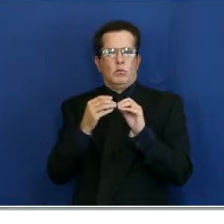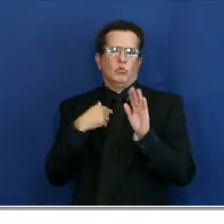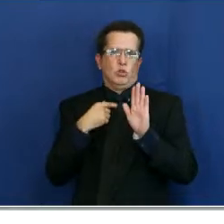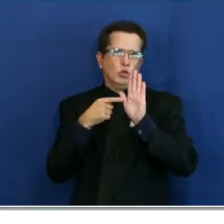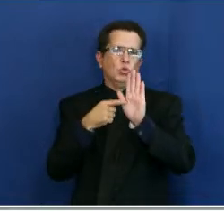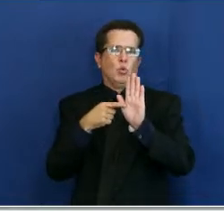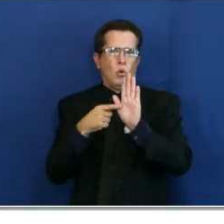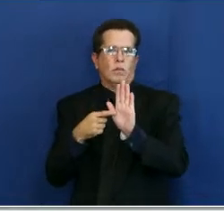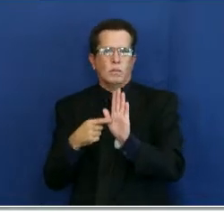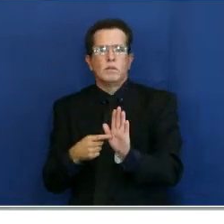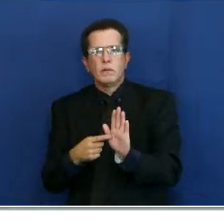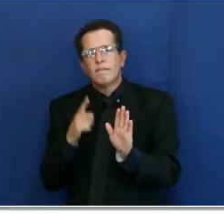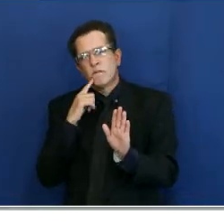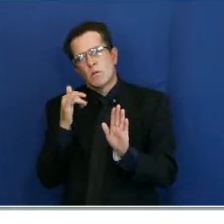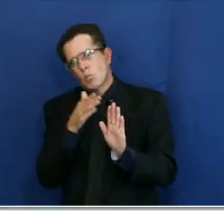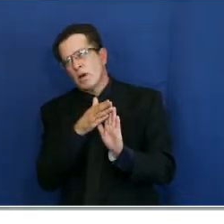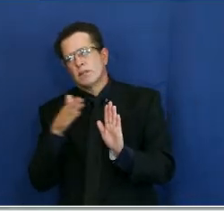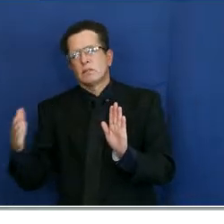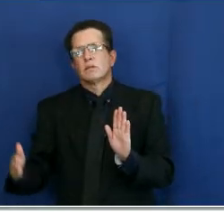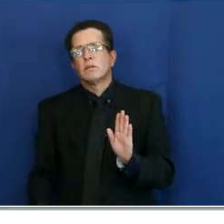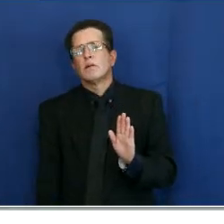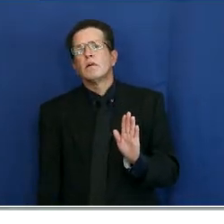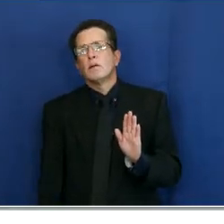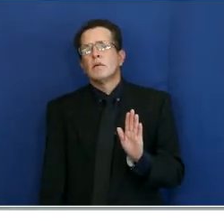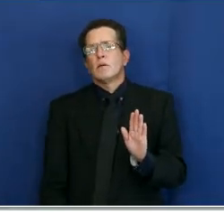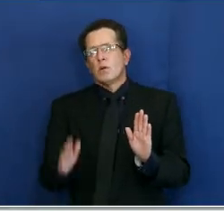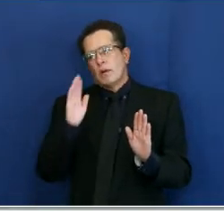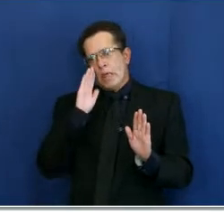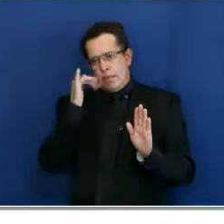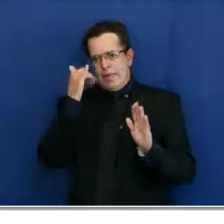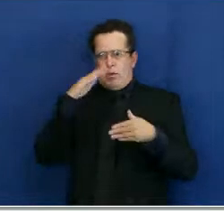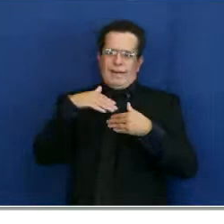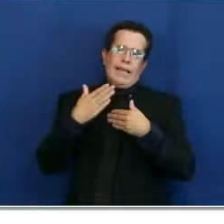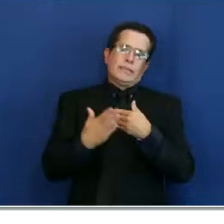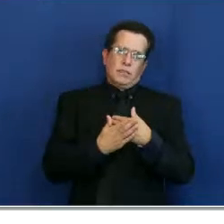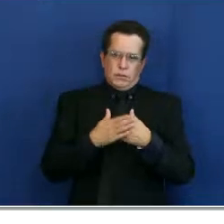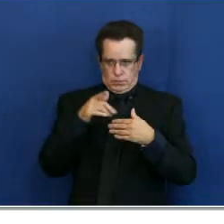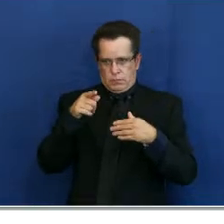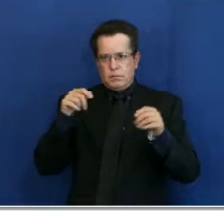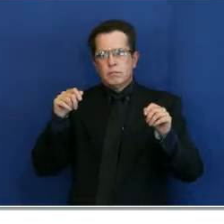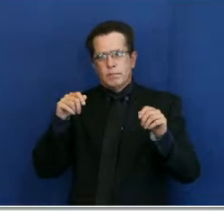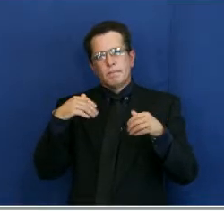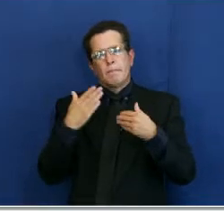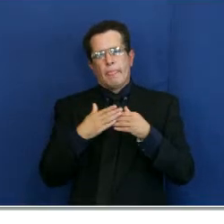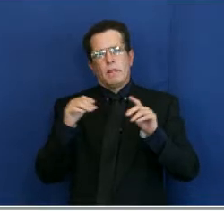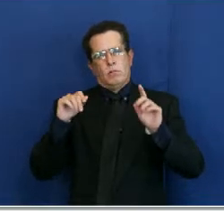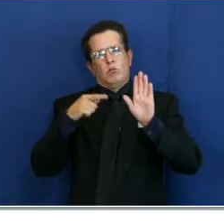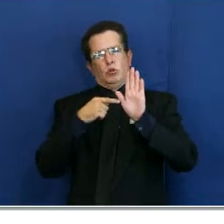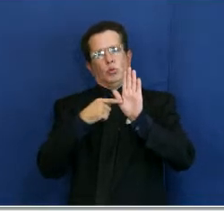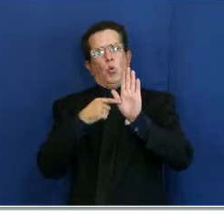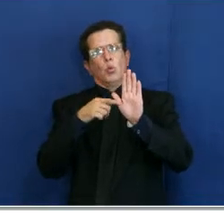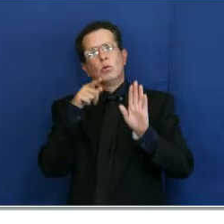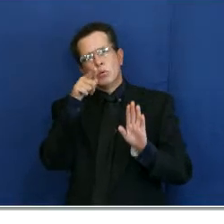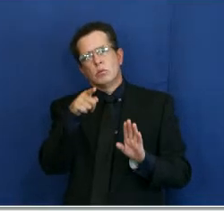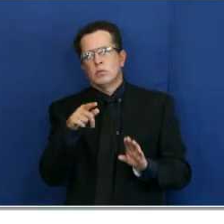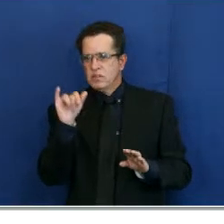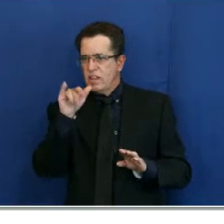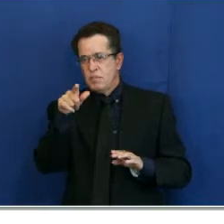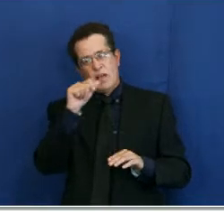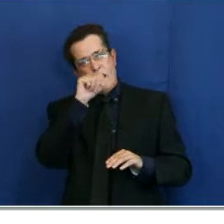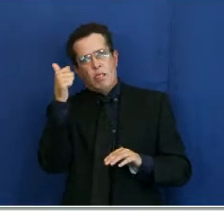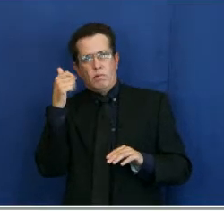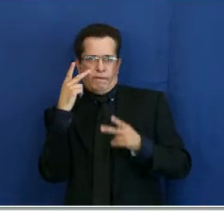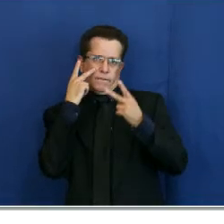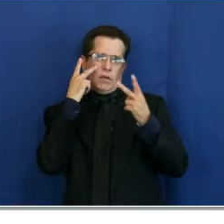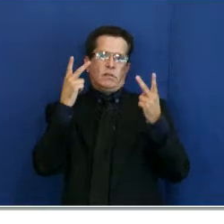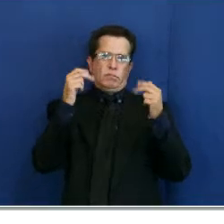results of the restrictions that were imposed. Going to the next slide. This is just another visualization of that